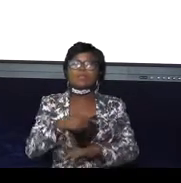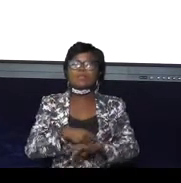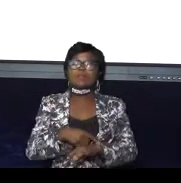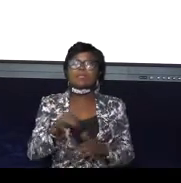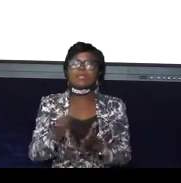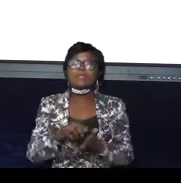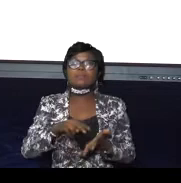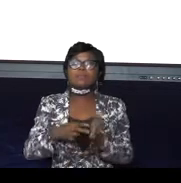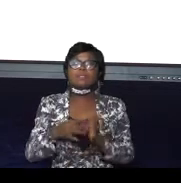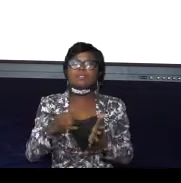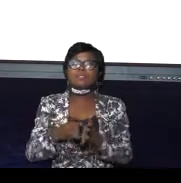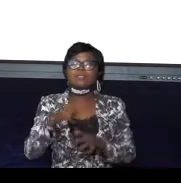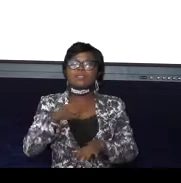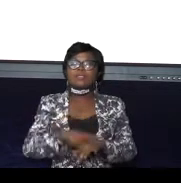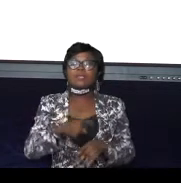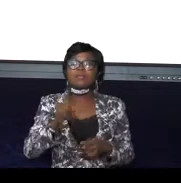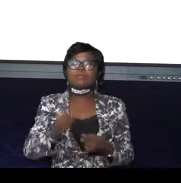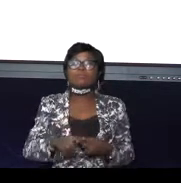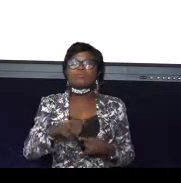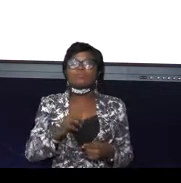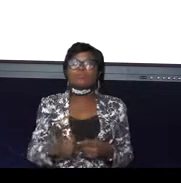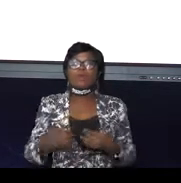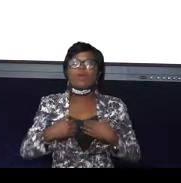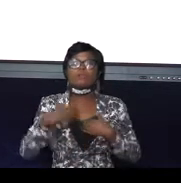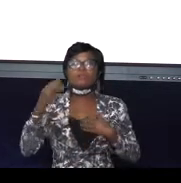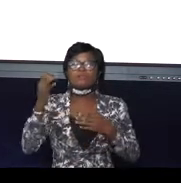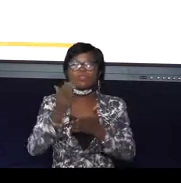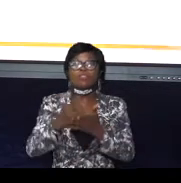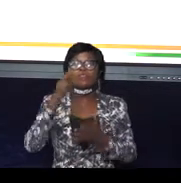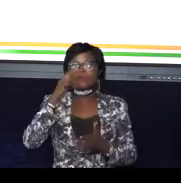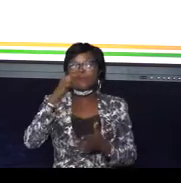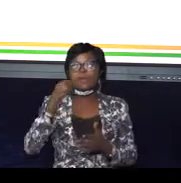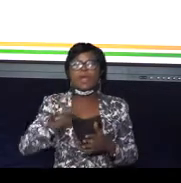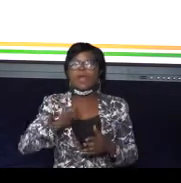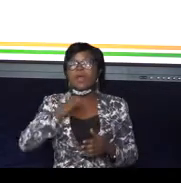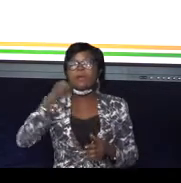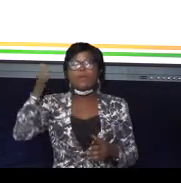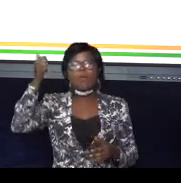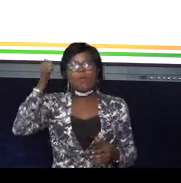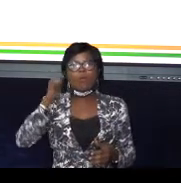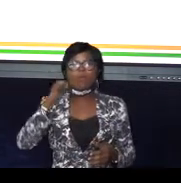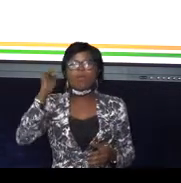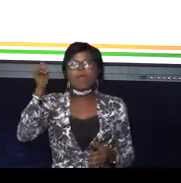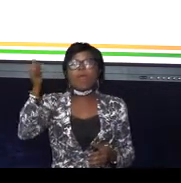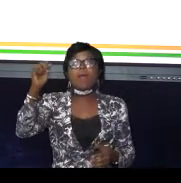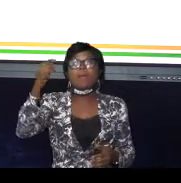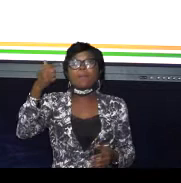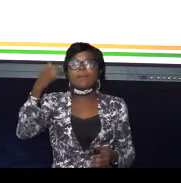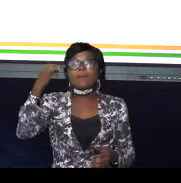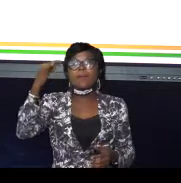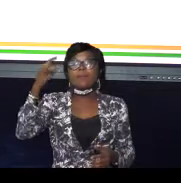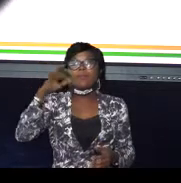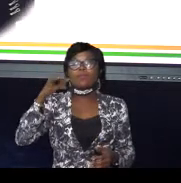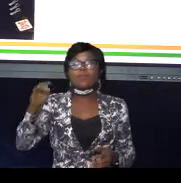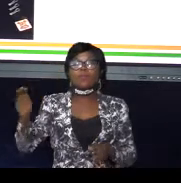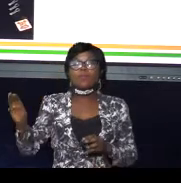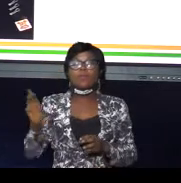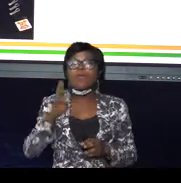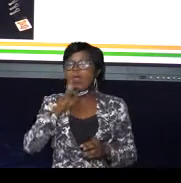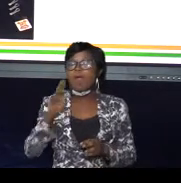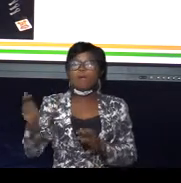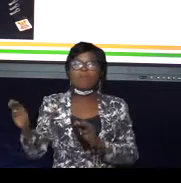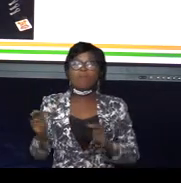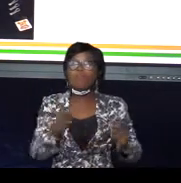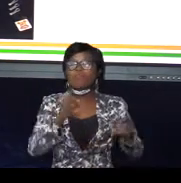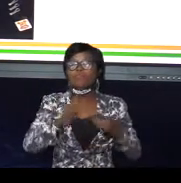is time to have some fun. I am Uncle Agbaje. Today in mathematics we are moving on to a new topic. We will be